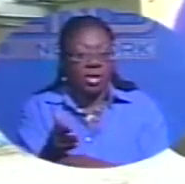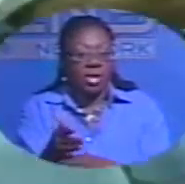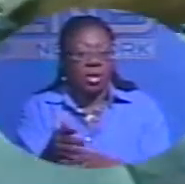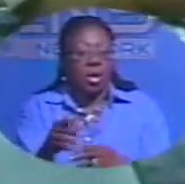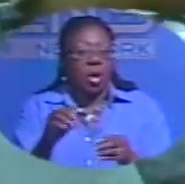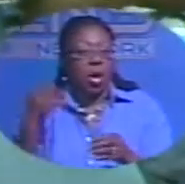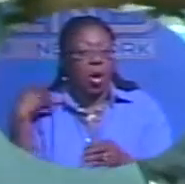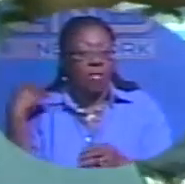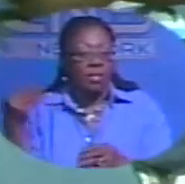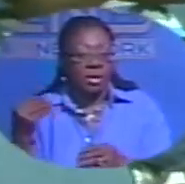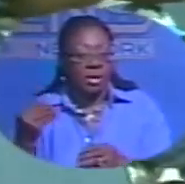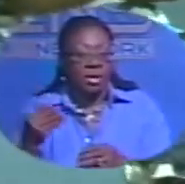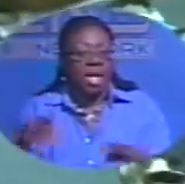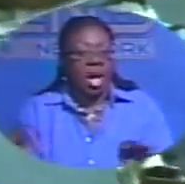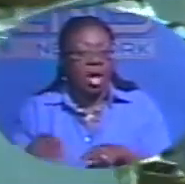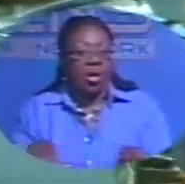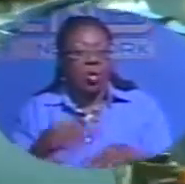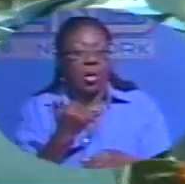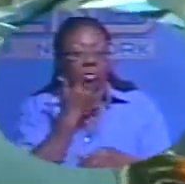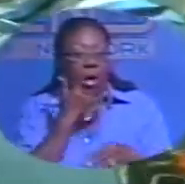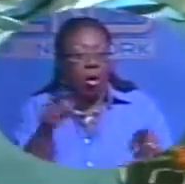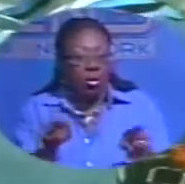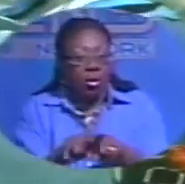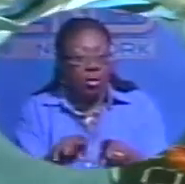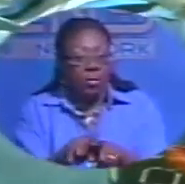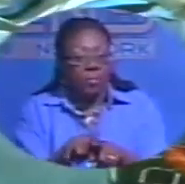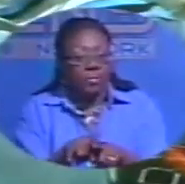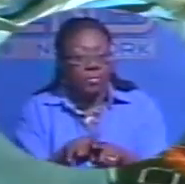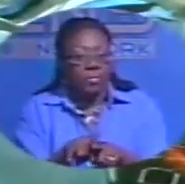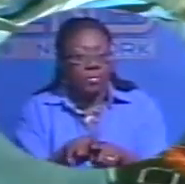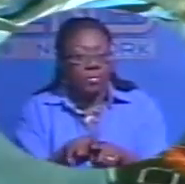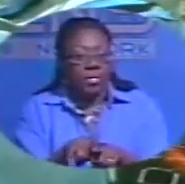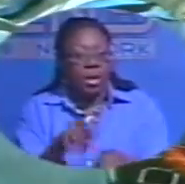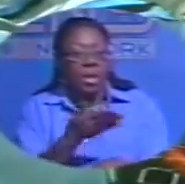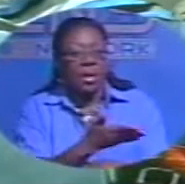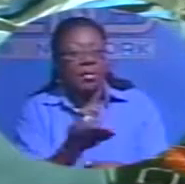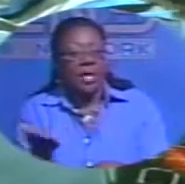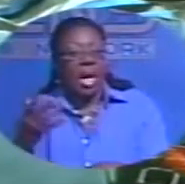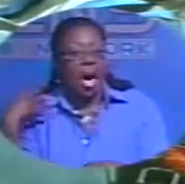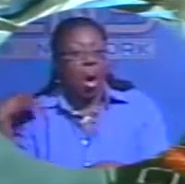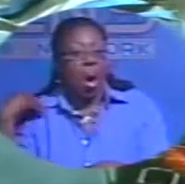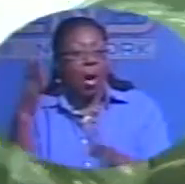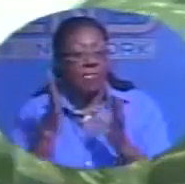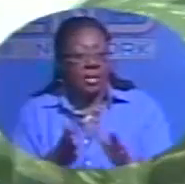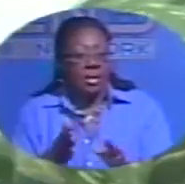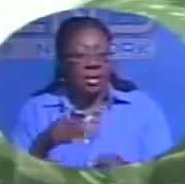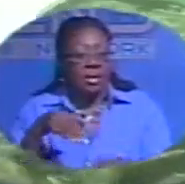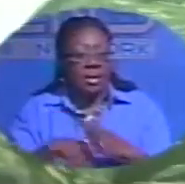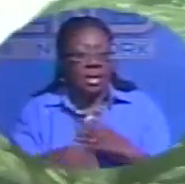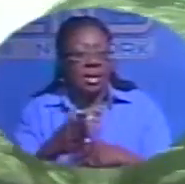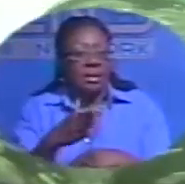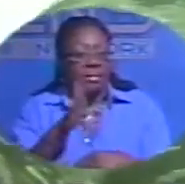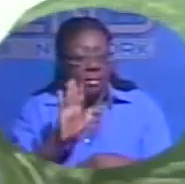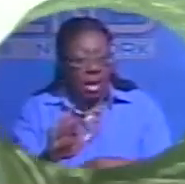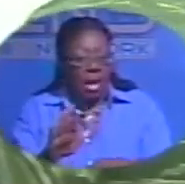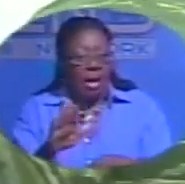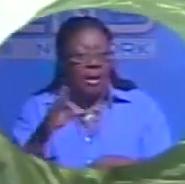own. Listen, hear this on the radio. Hear it for yourself. There are officers in my ministry selling dive